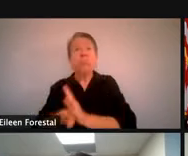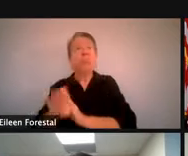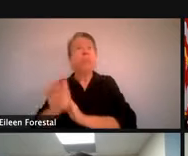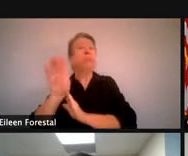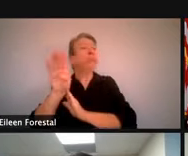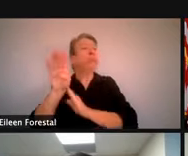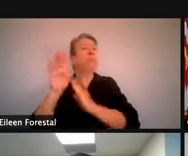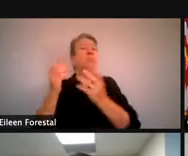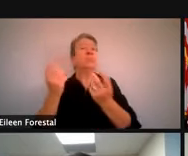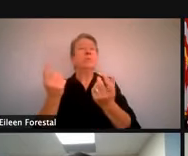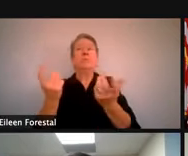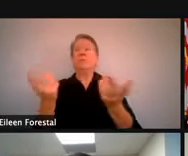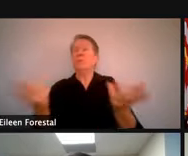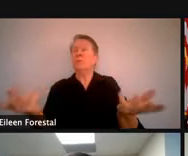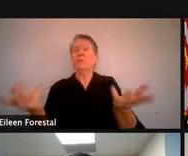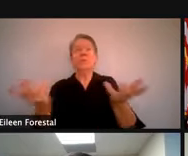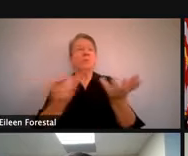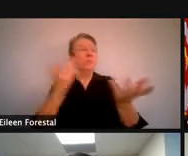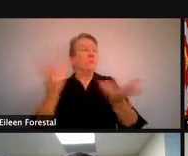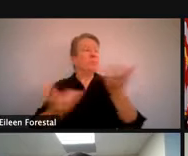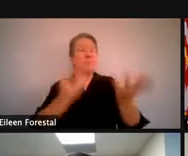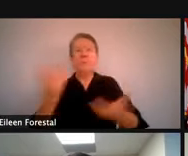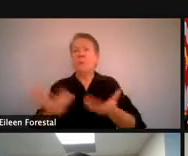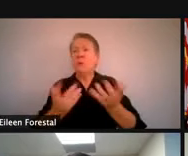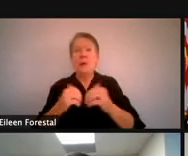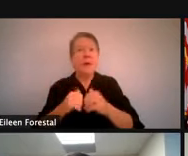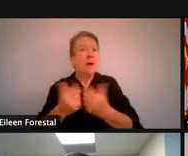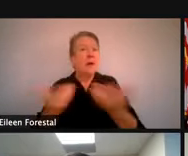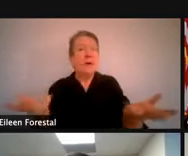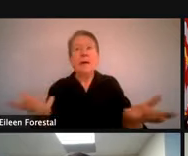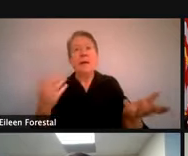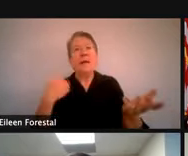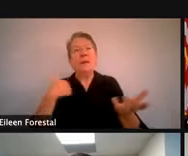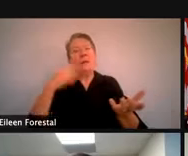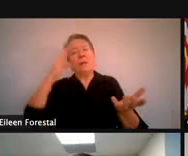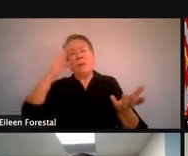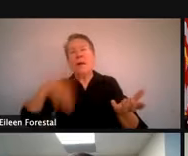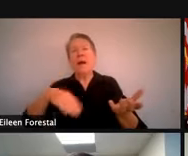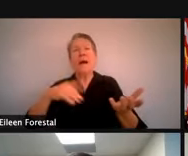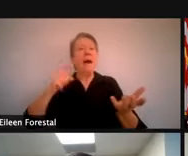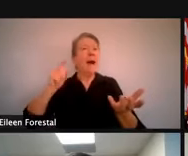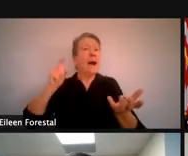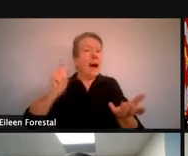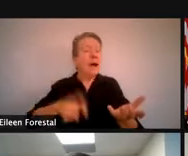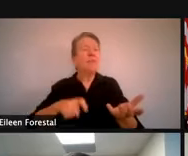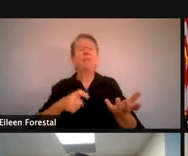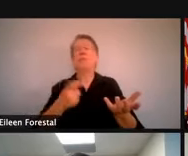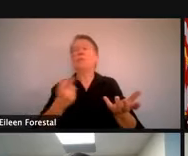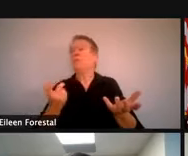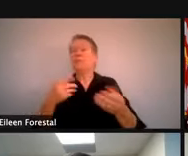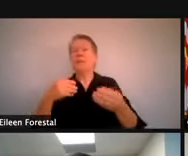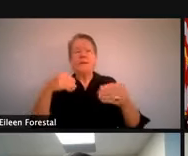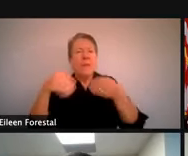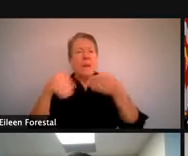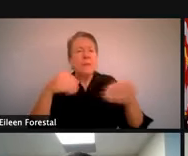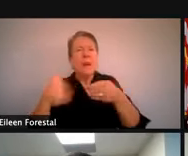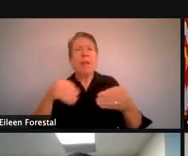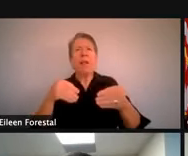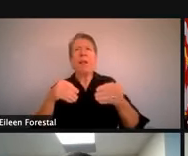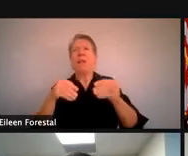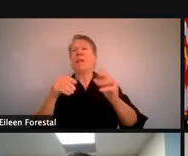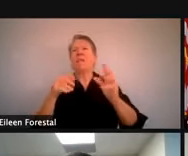like and to what extent. We know that we have to keep all of our options on the table. There's no good, perfect answer